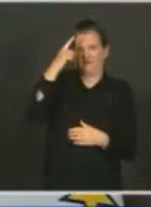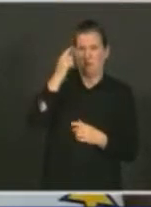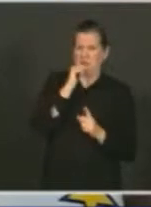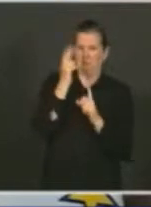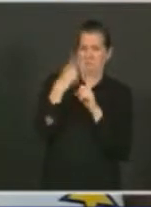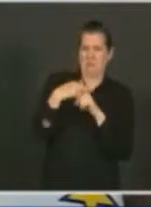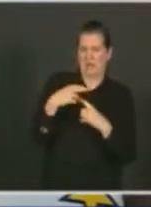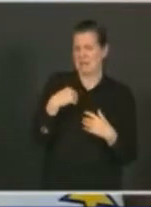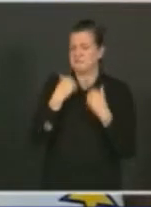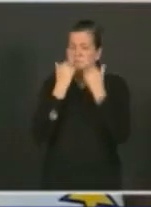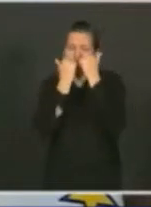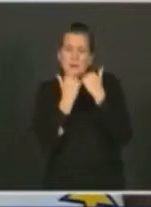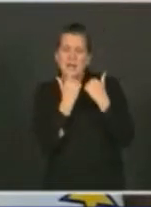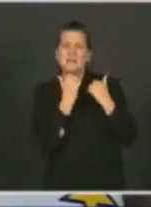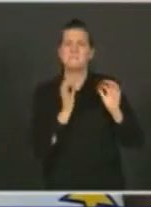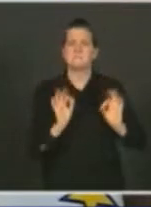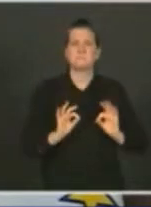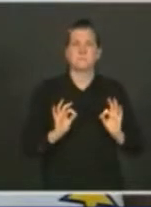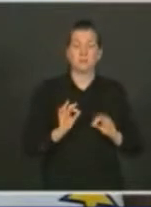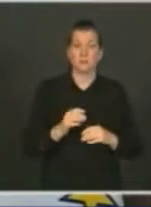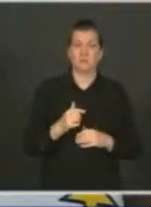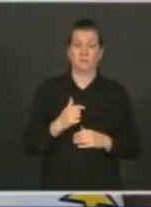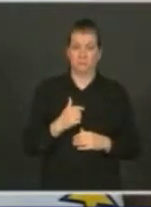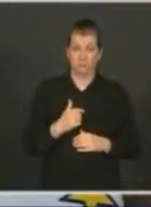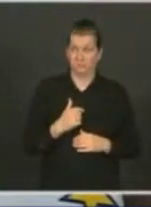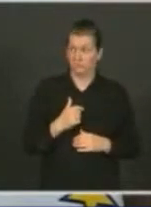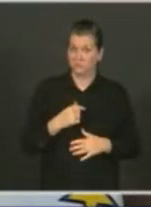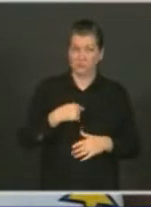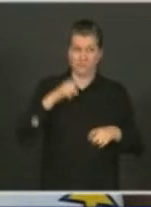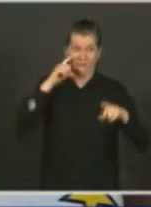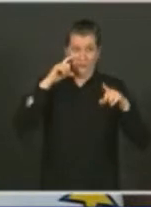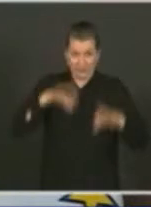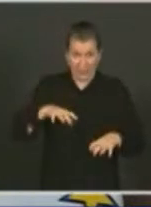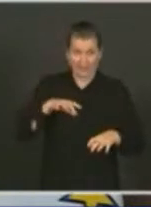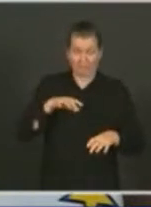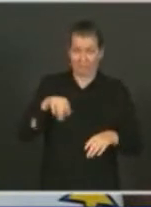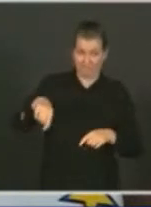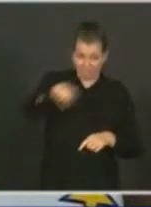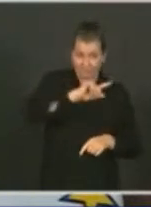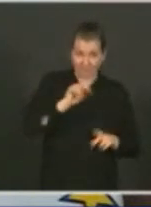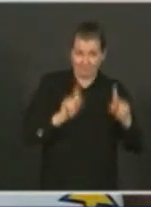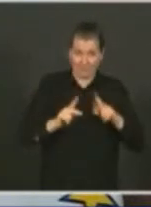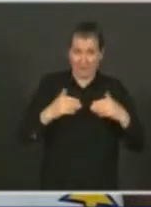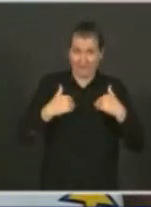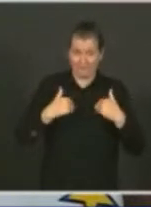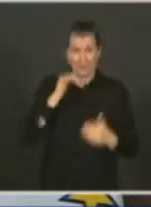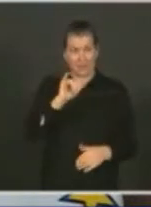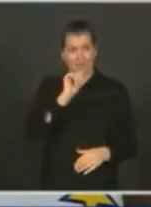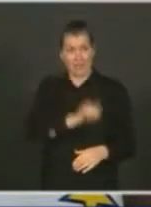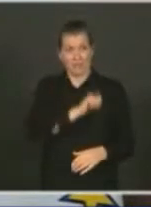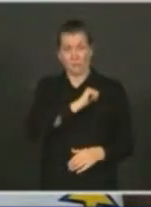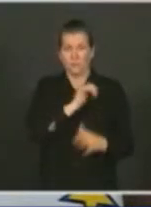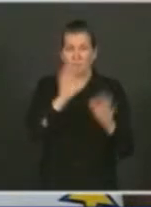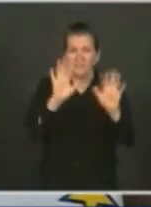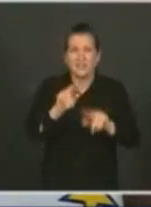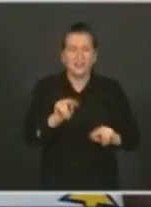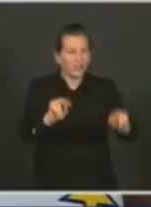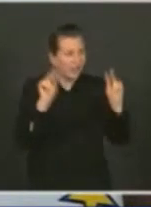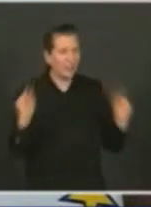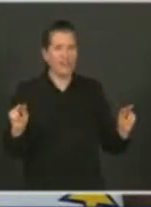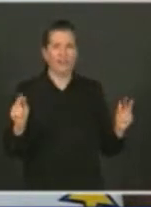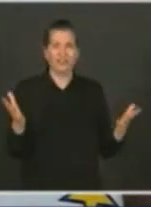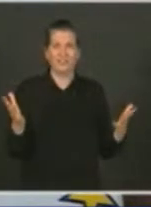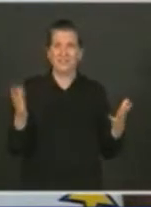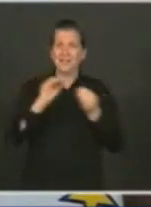And it's hard for me to understand that because it does matter, because people are dying every day. And